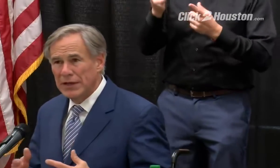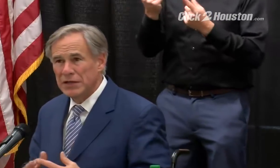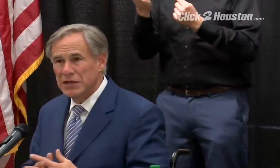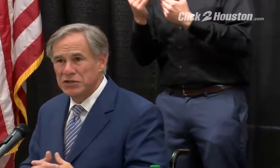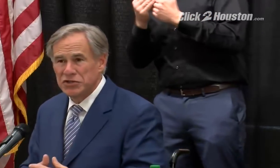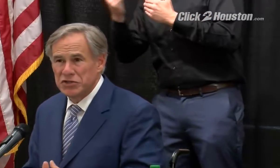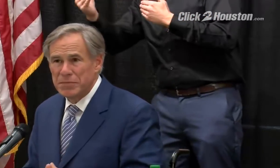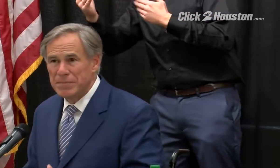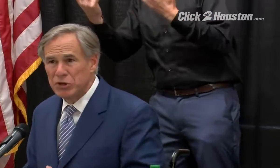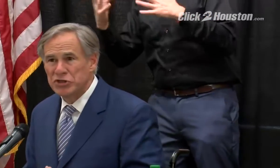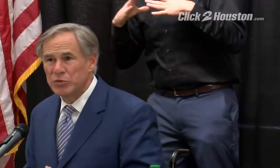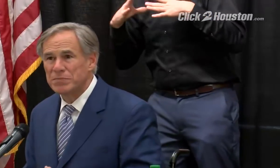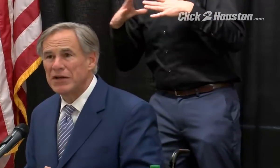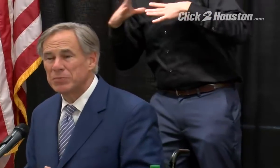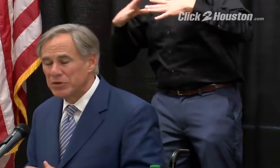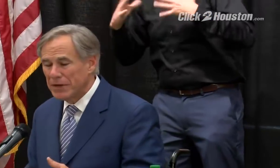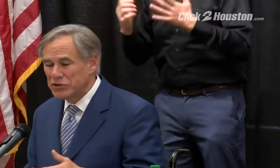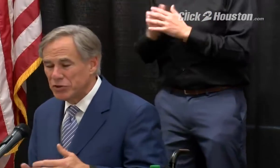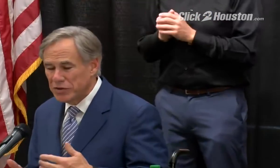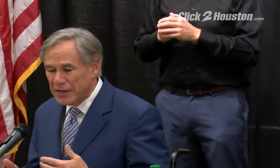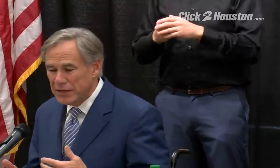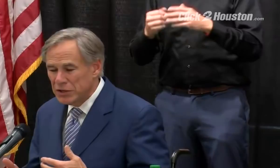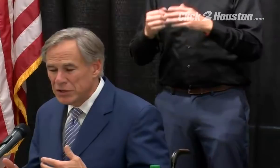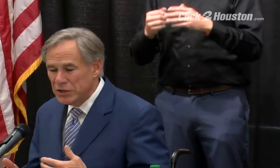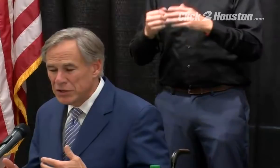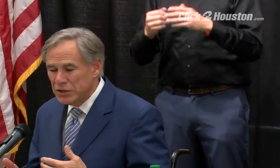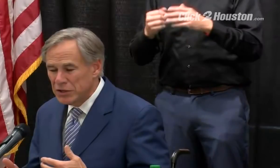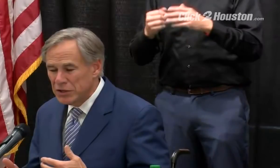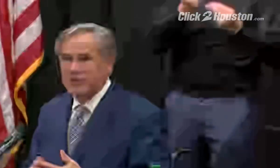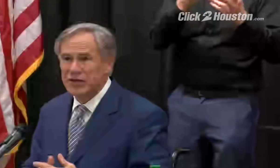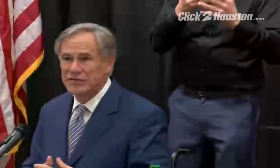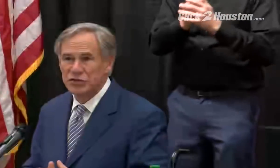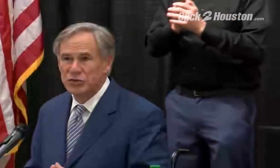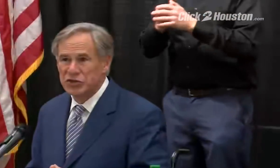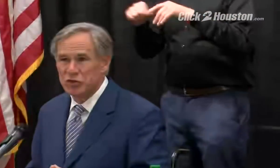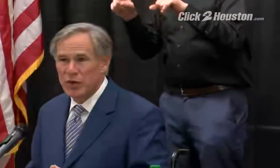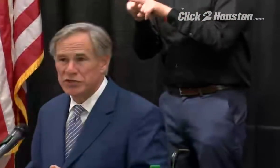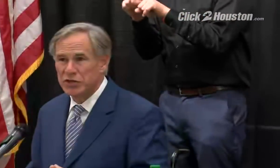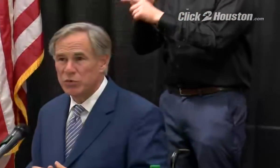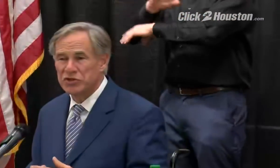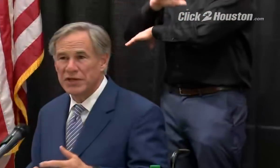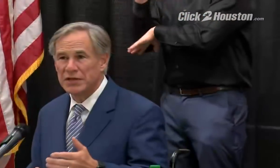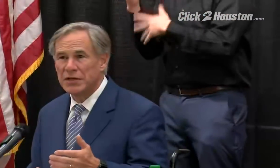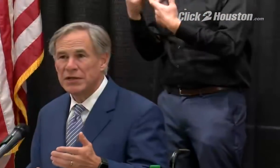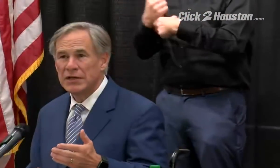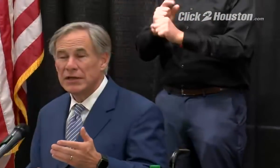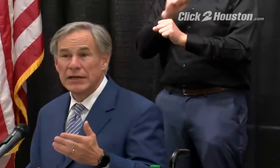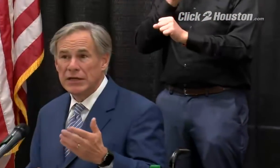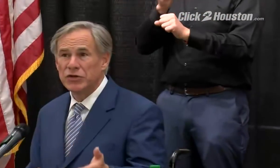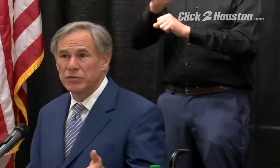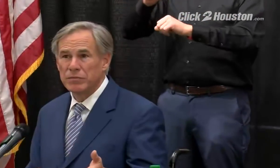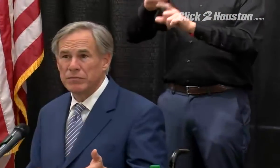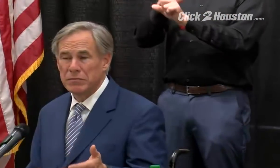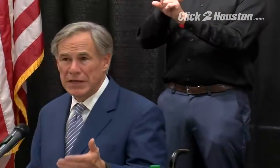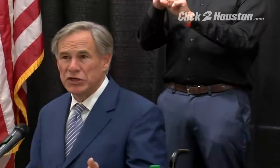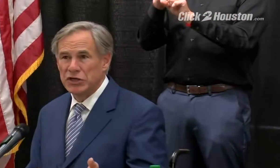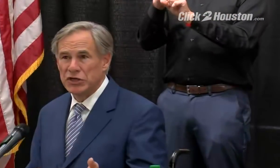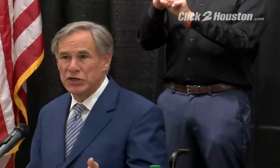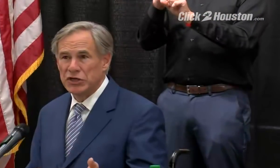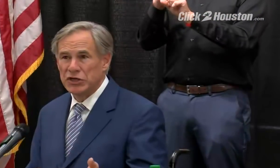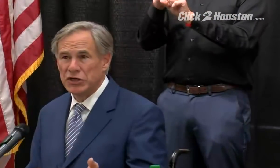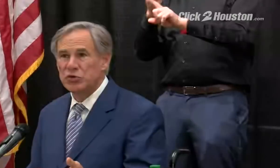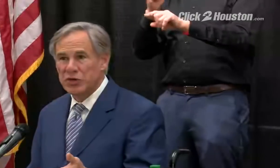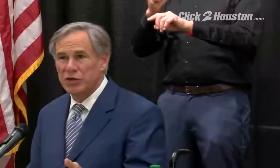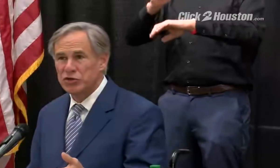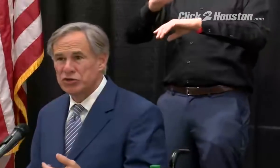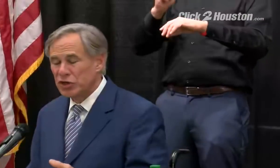people, again, need just to be personally responsible to make sure that they do not put themselves into a situation in which they can either get COVID